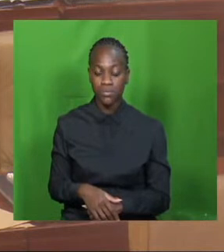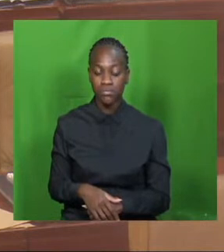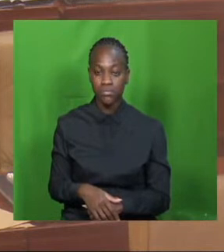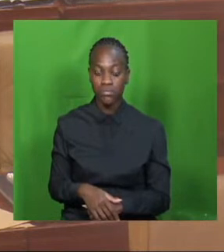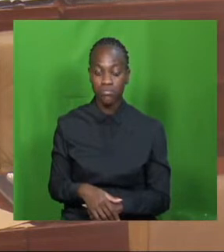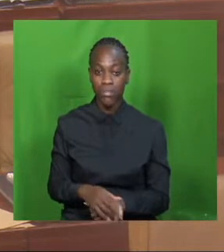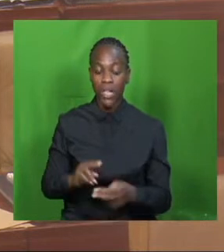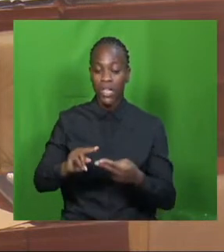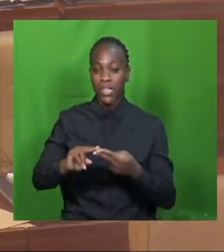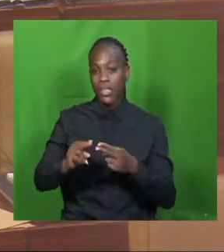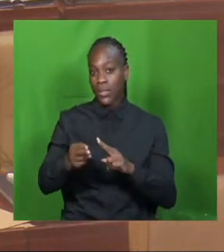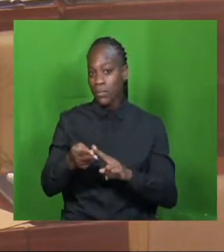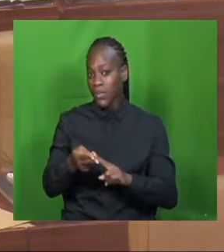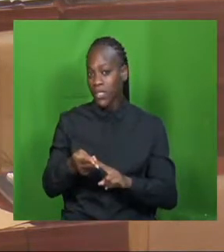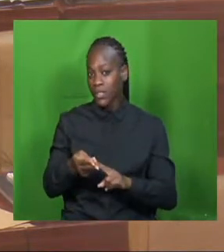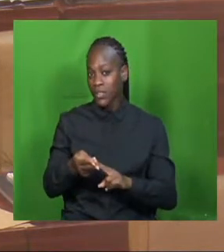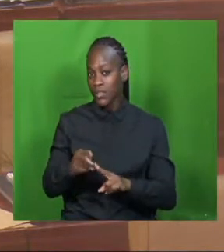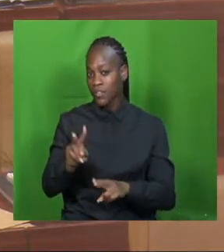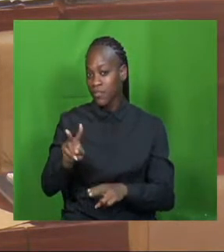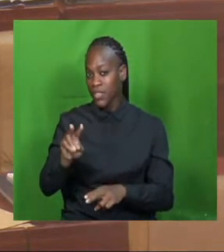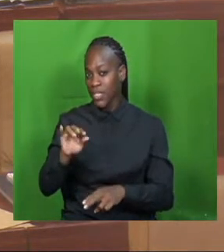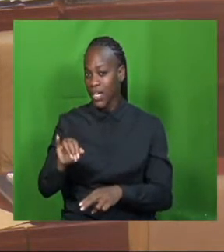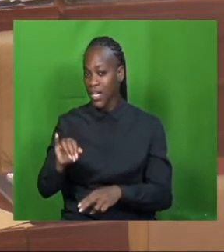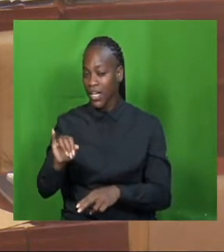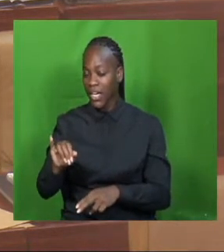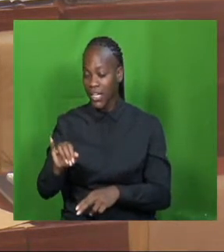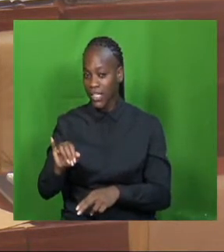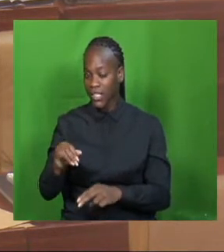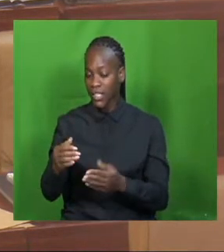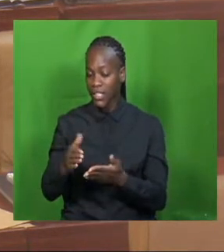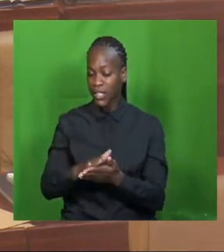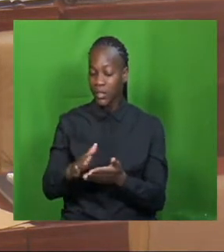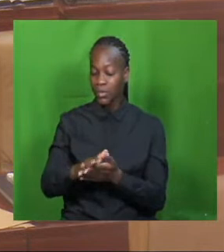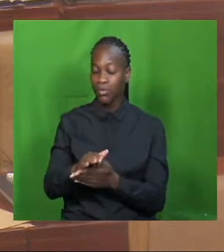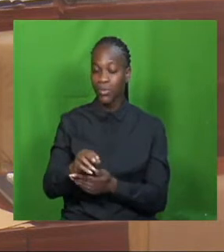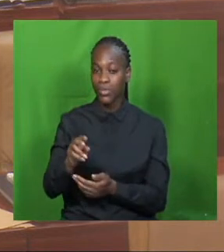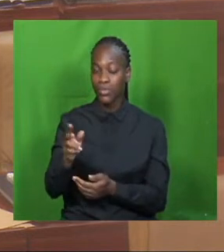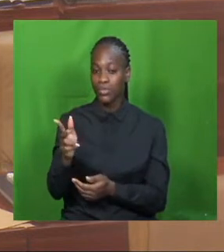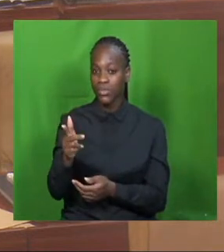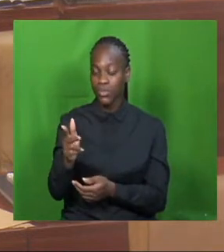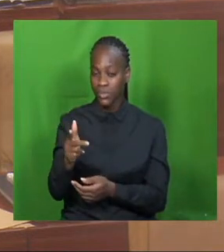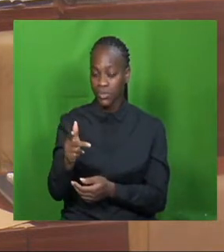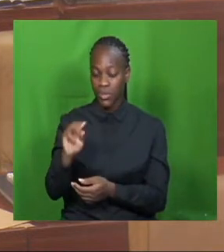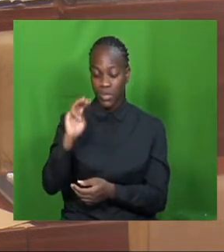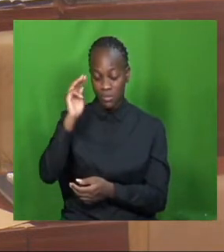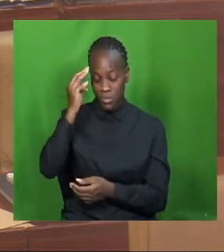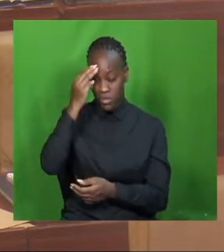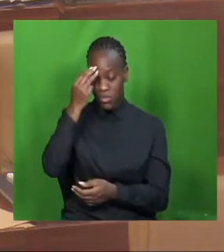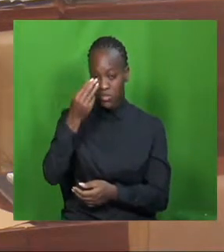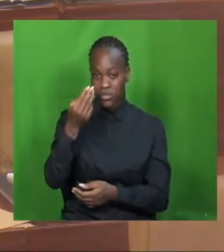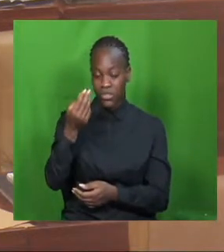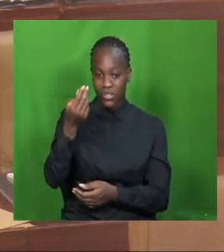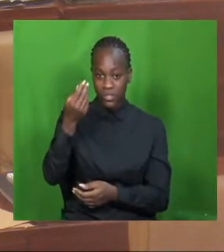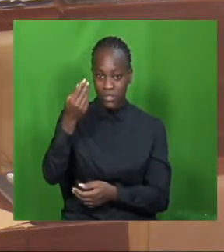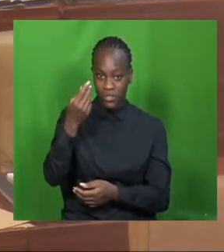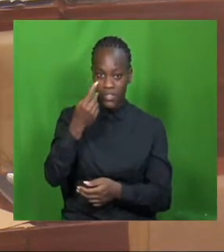the meeting, you have Professor Alex Dodo and one Mr. George Anthony.